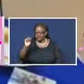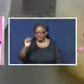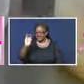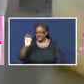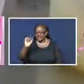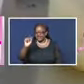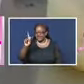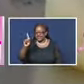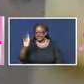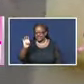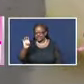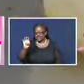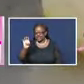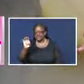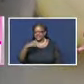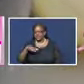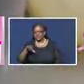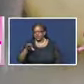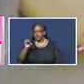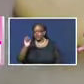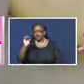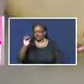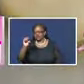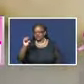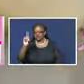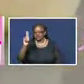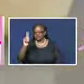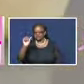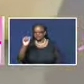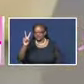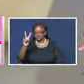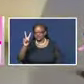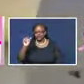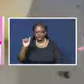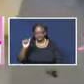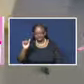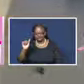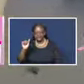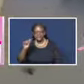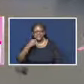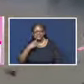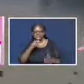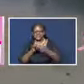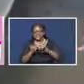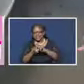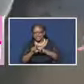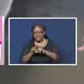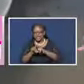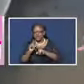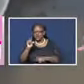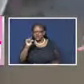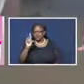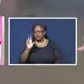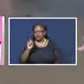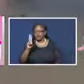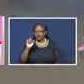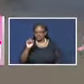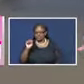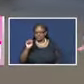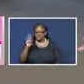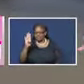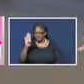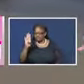The pancake is a spin-off from the guava duck, and you know, guava is growing in Bahamas